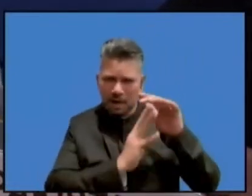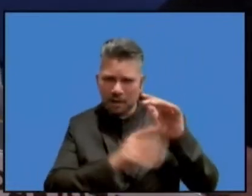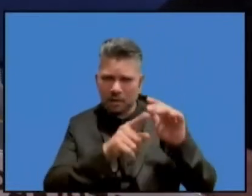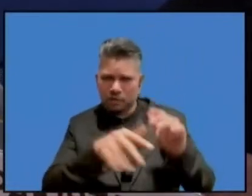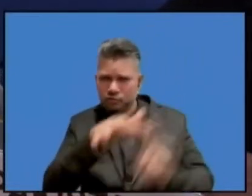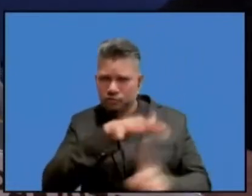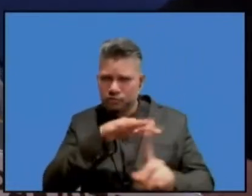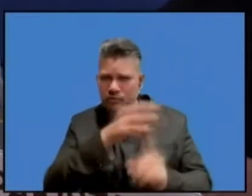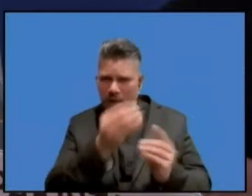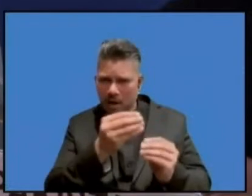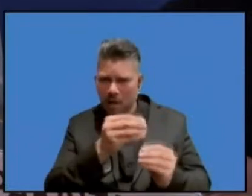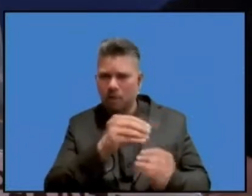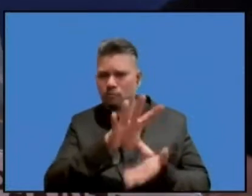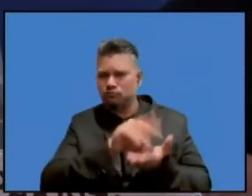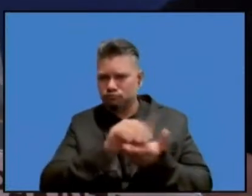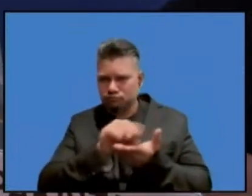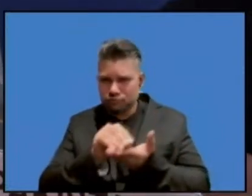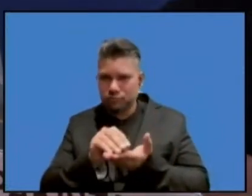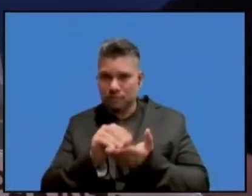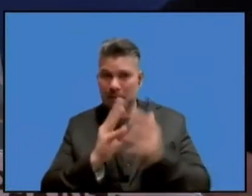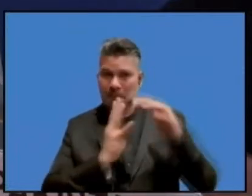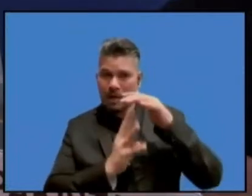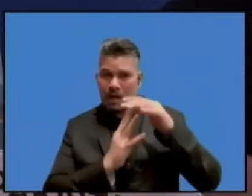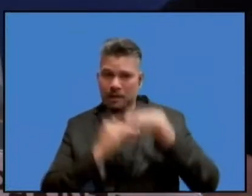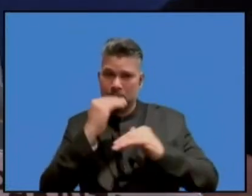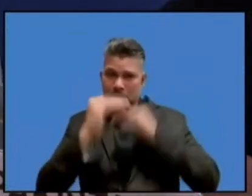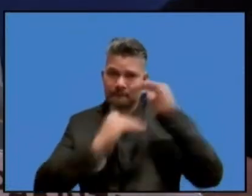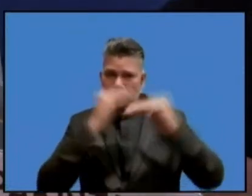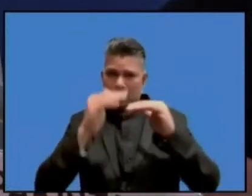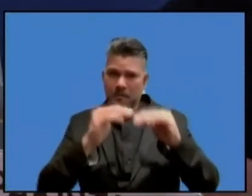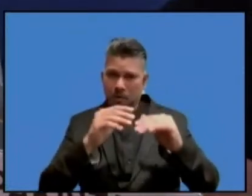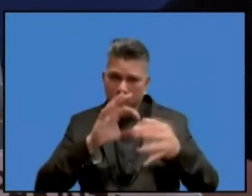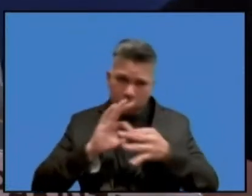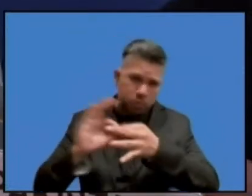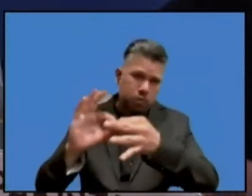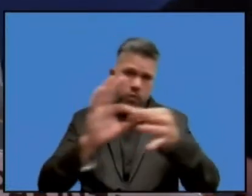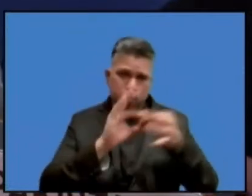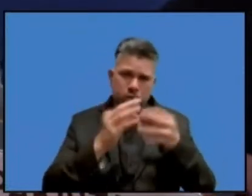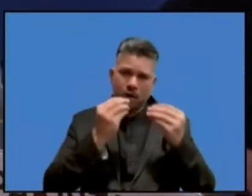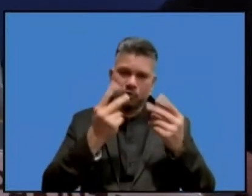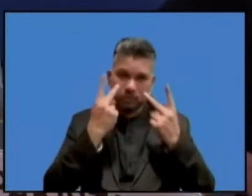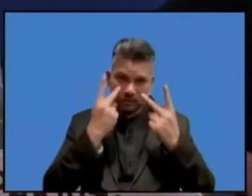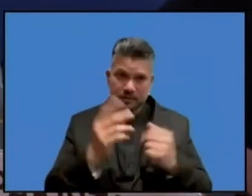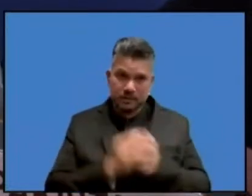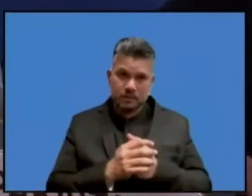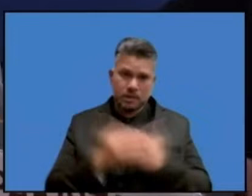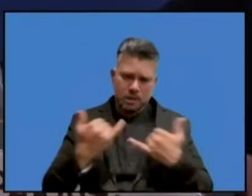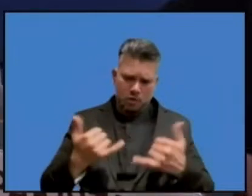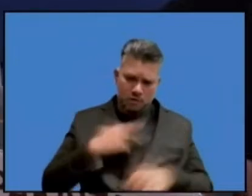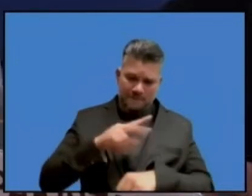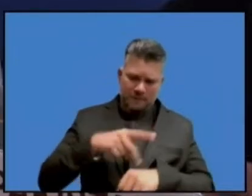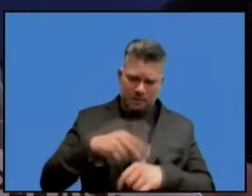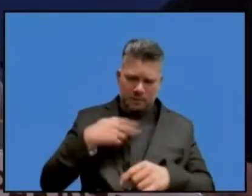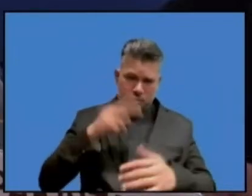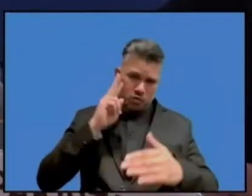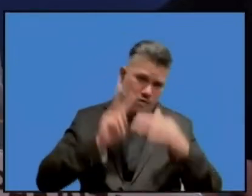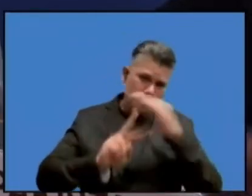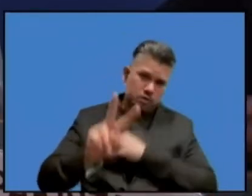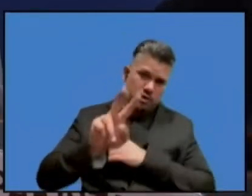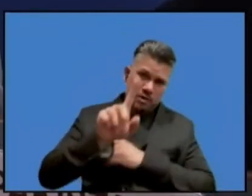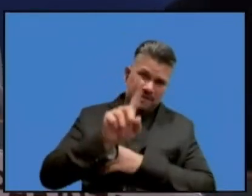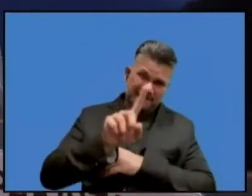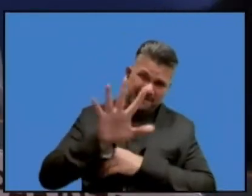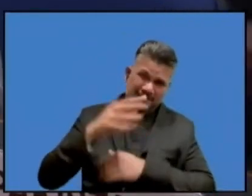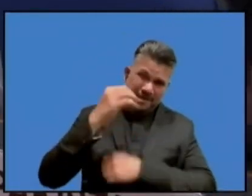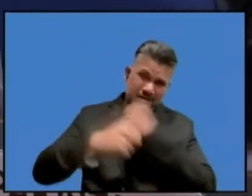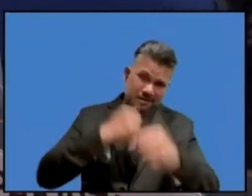development nexus. In the Philippines, we are looking at the next 15 years, anchored on Ambition, or our Vision 2040, a picture